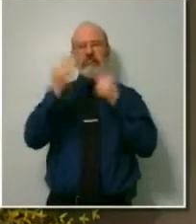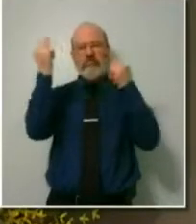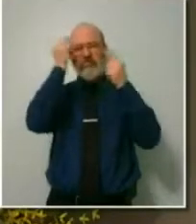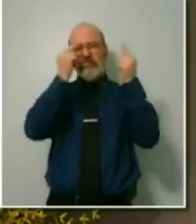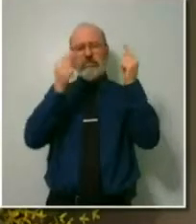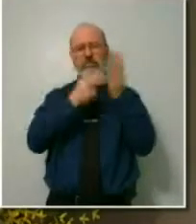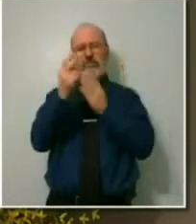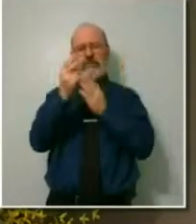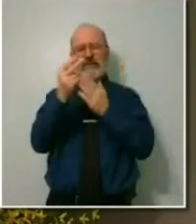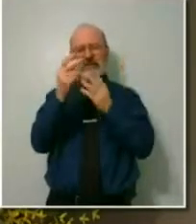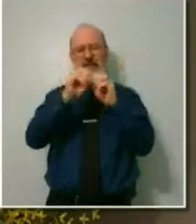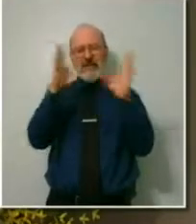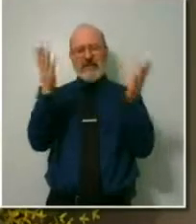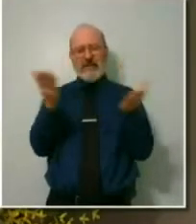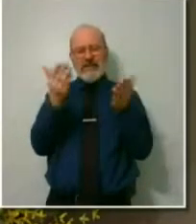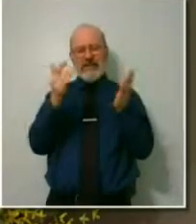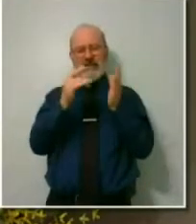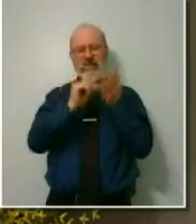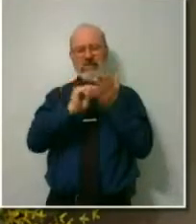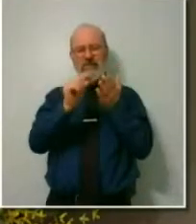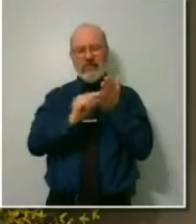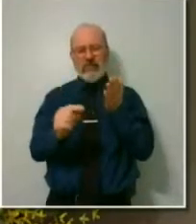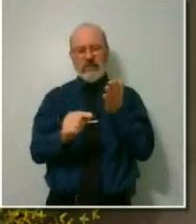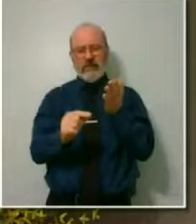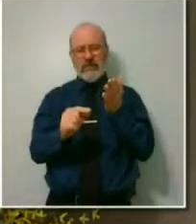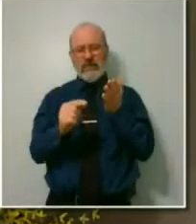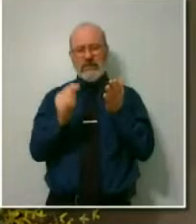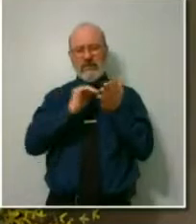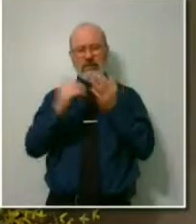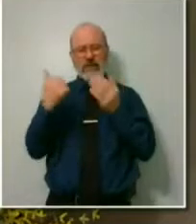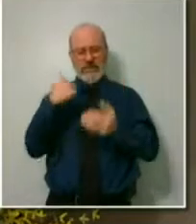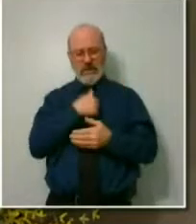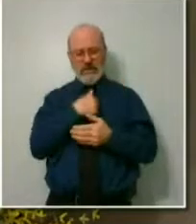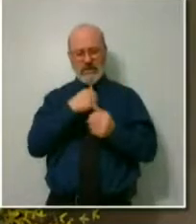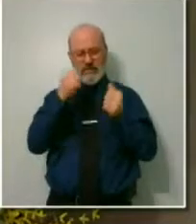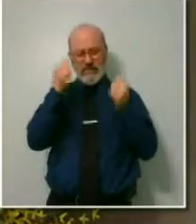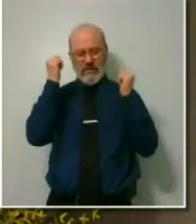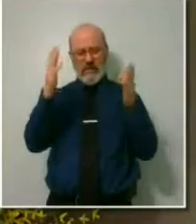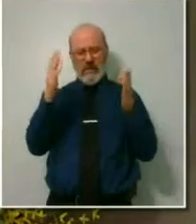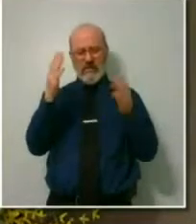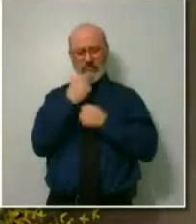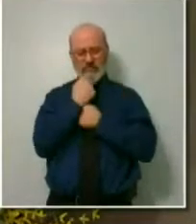passages of Scripture. And Father, forgive us for struggling